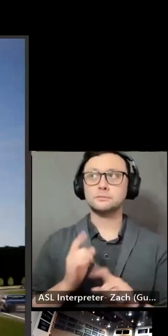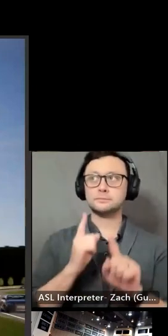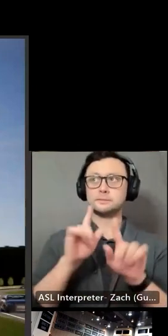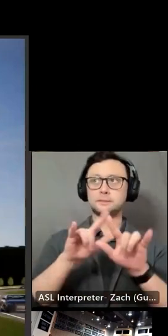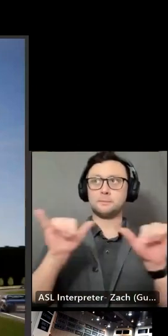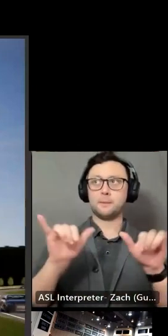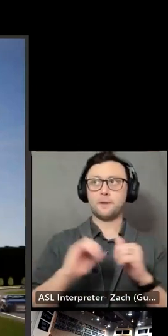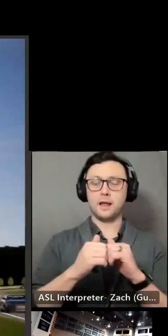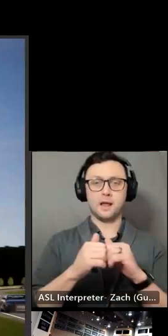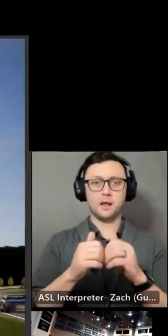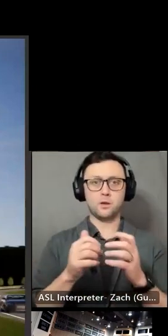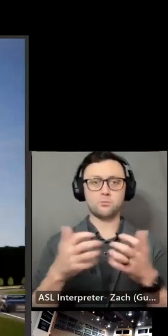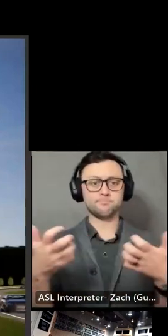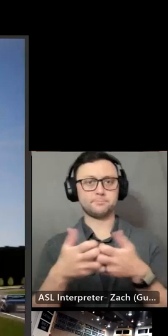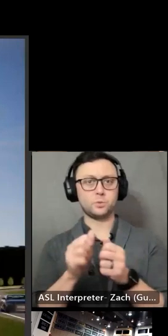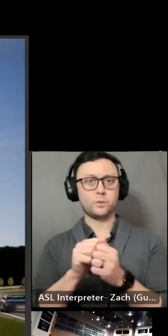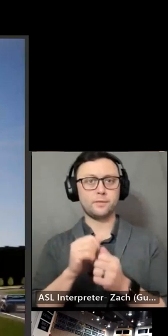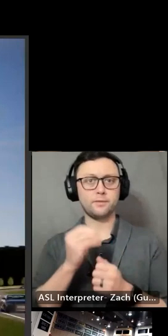process,